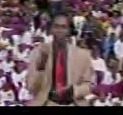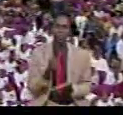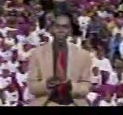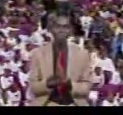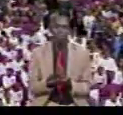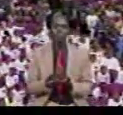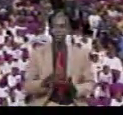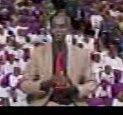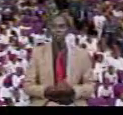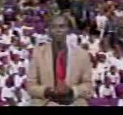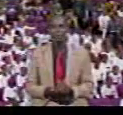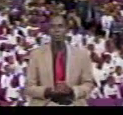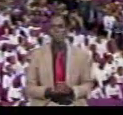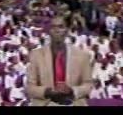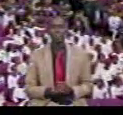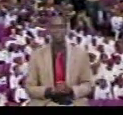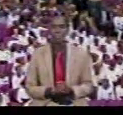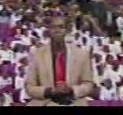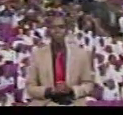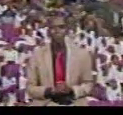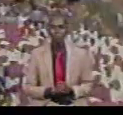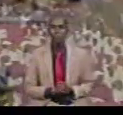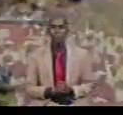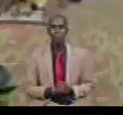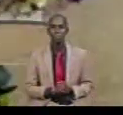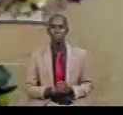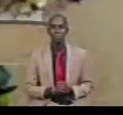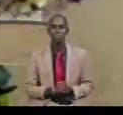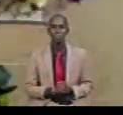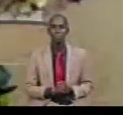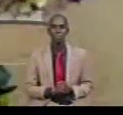Amen. Merci beaucoup.